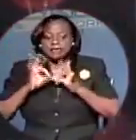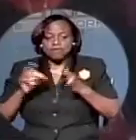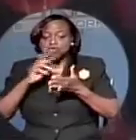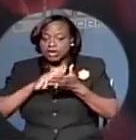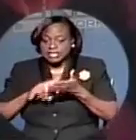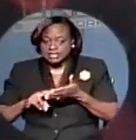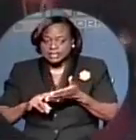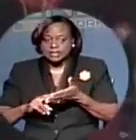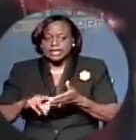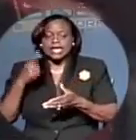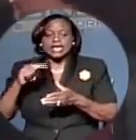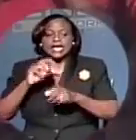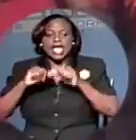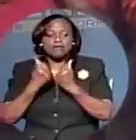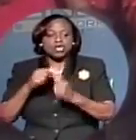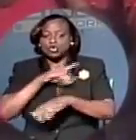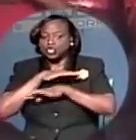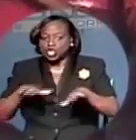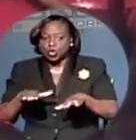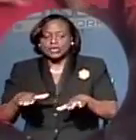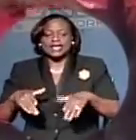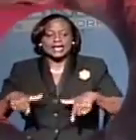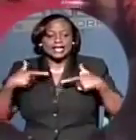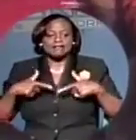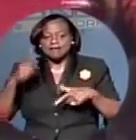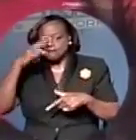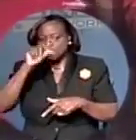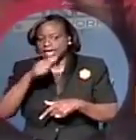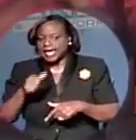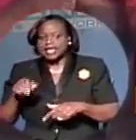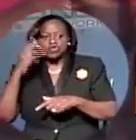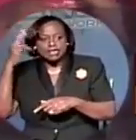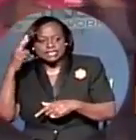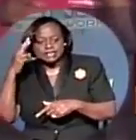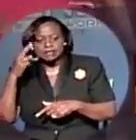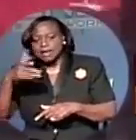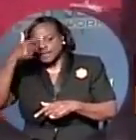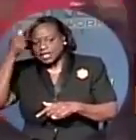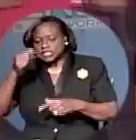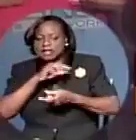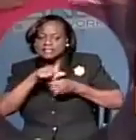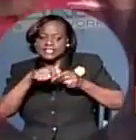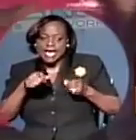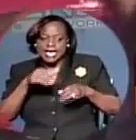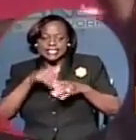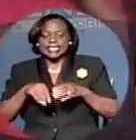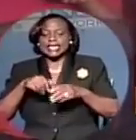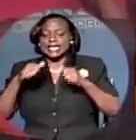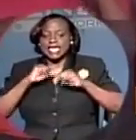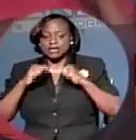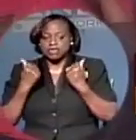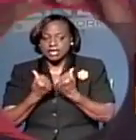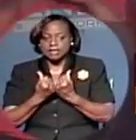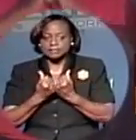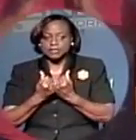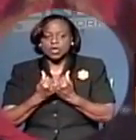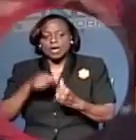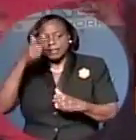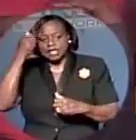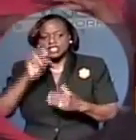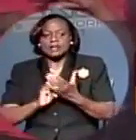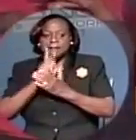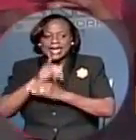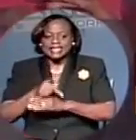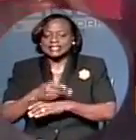do not live, for whatever reason, because you have ties in the area, because you were persuaded to do so, or because you were